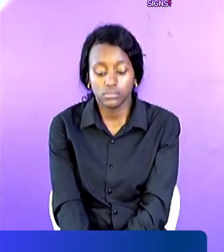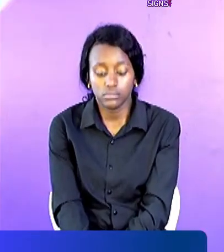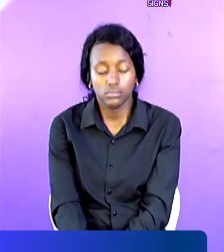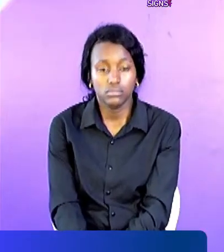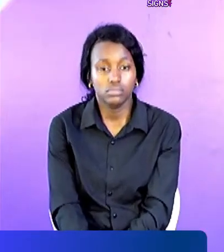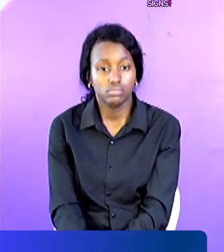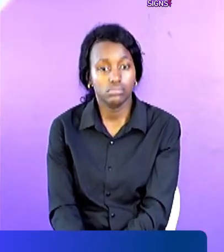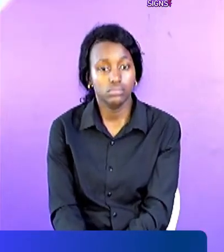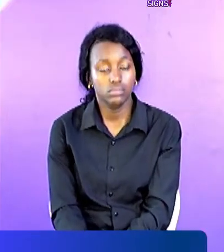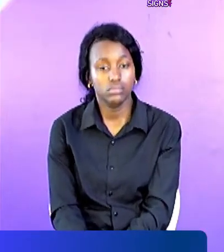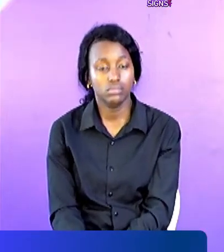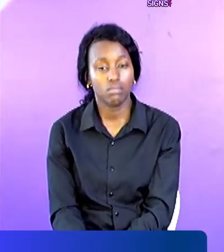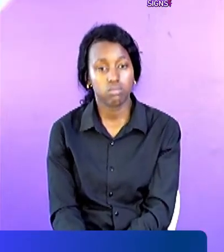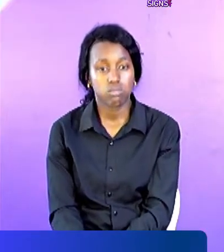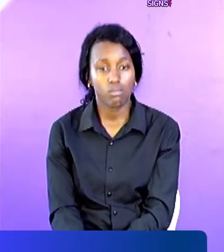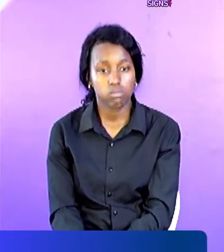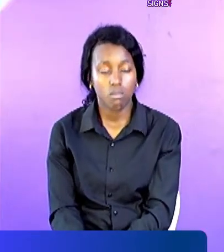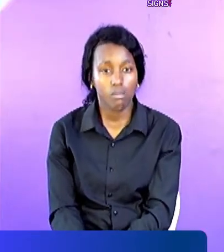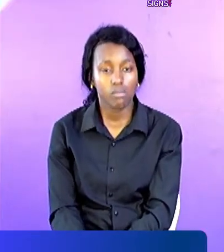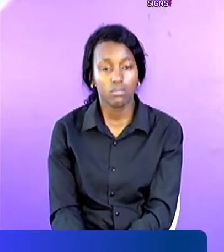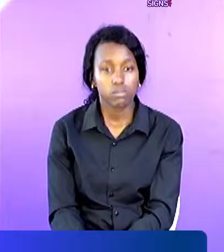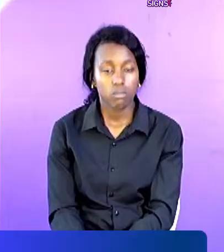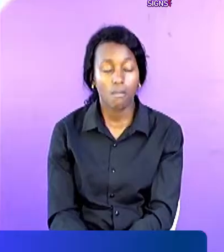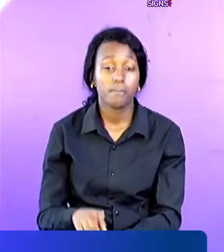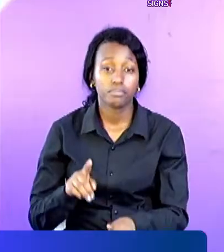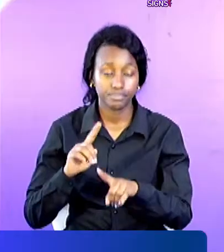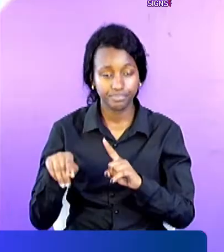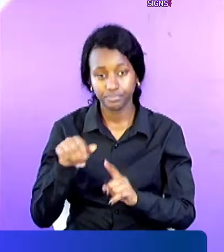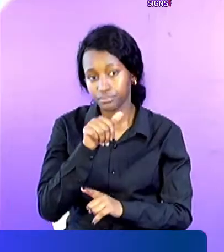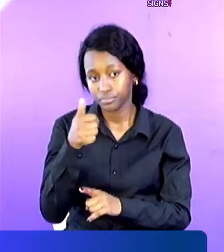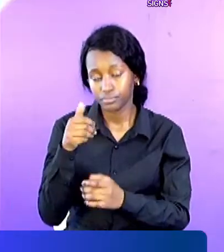Sawa. Let's look at another scenario.